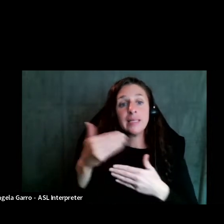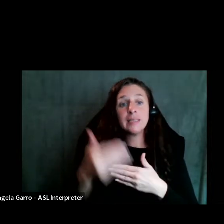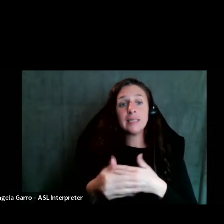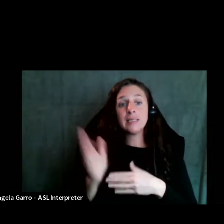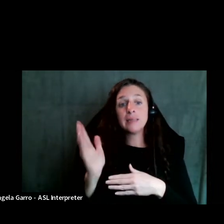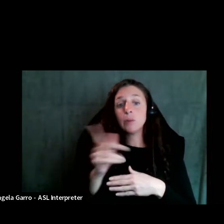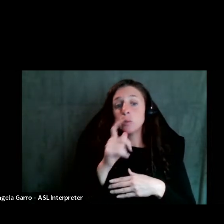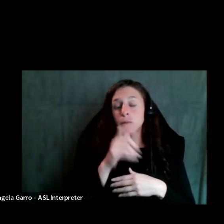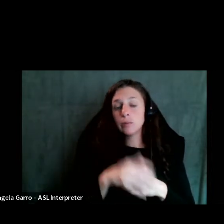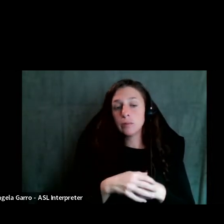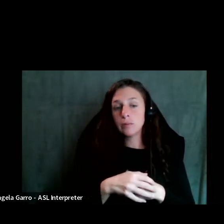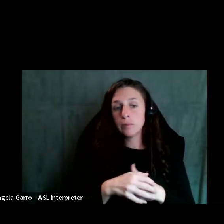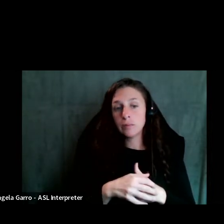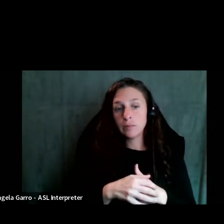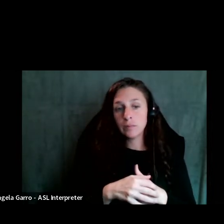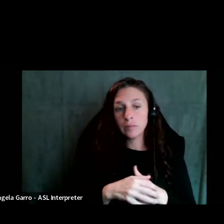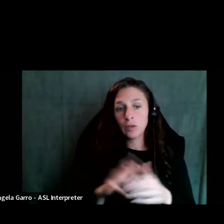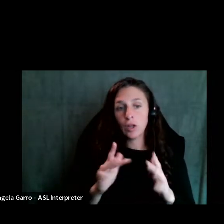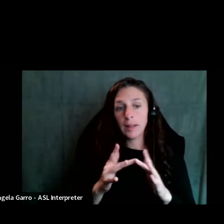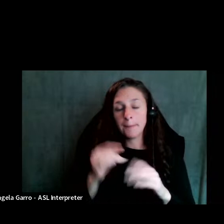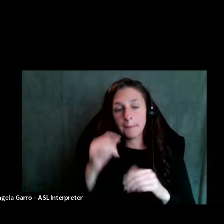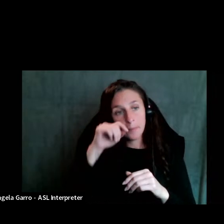who? Online?